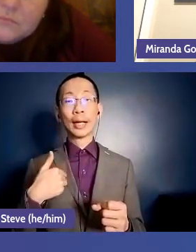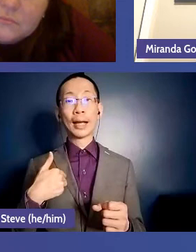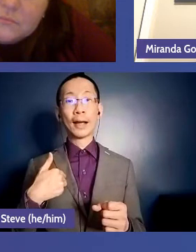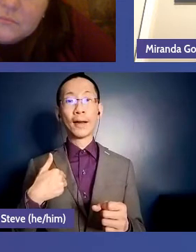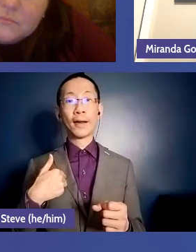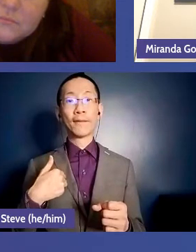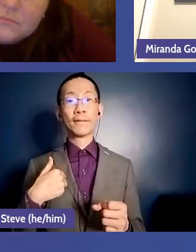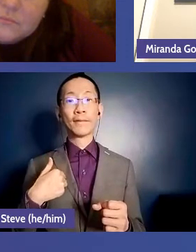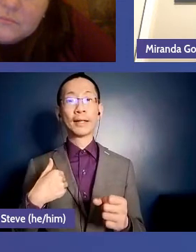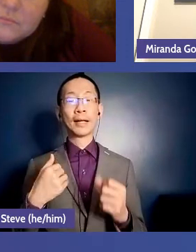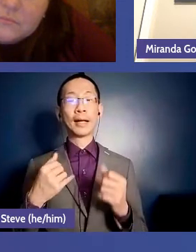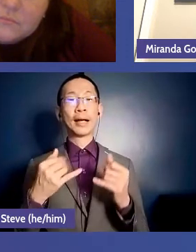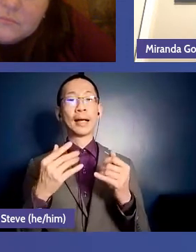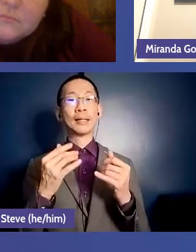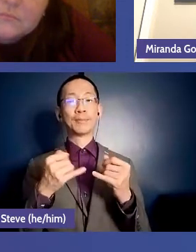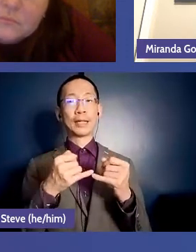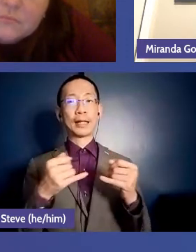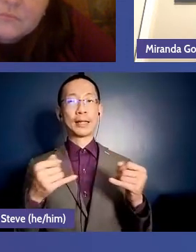line